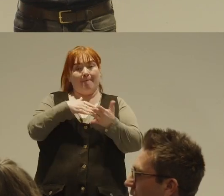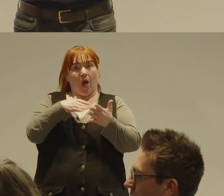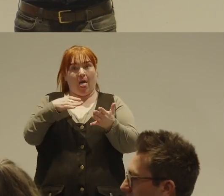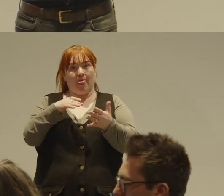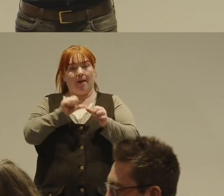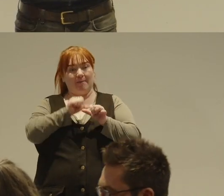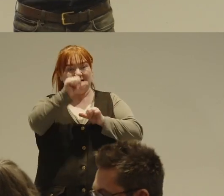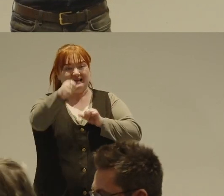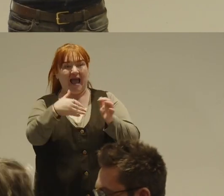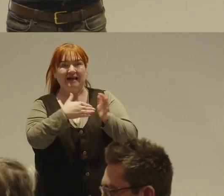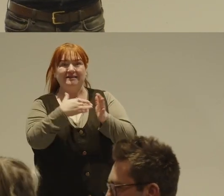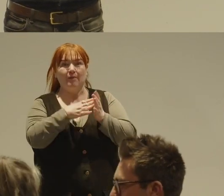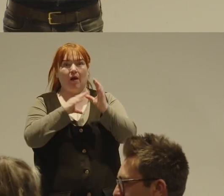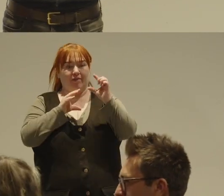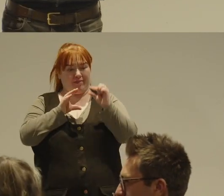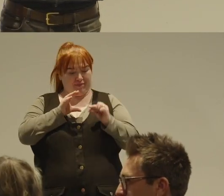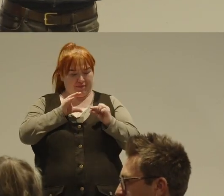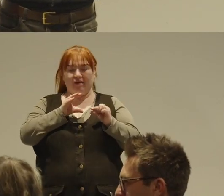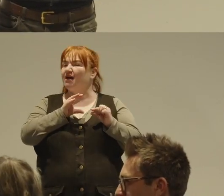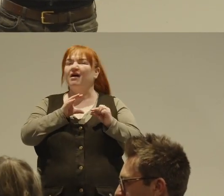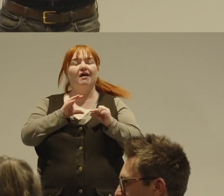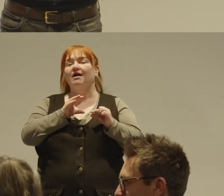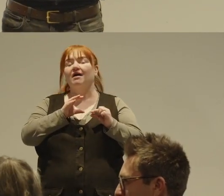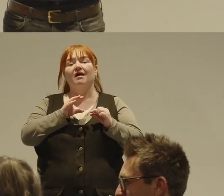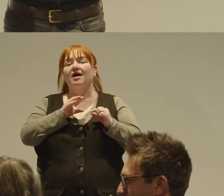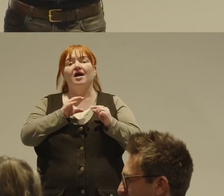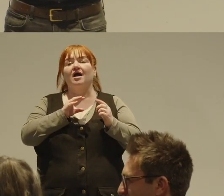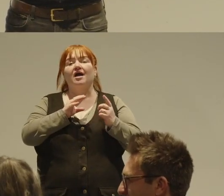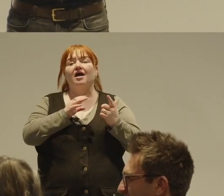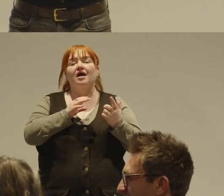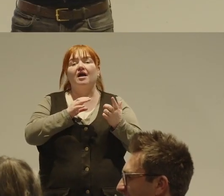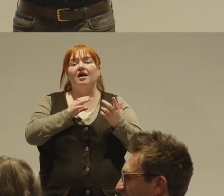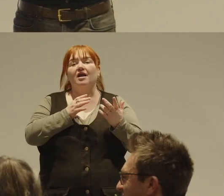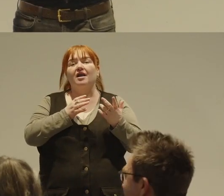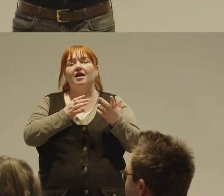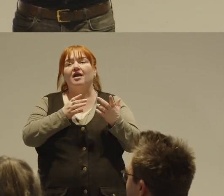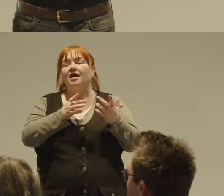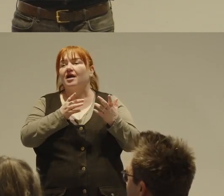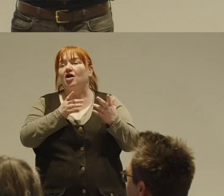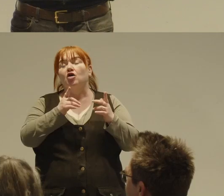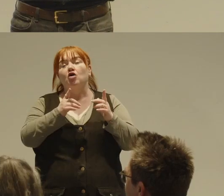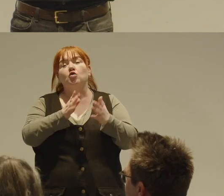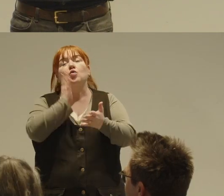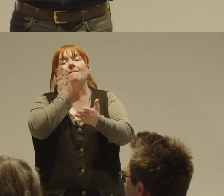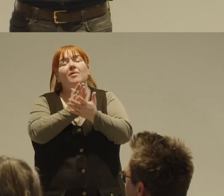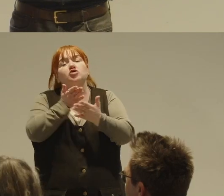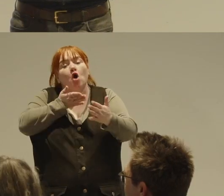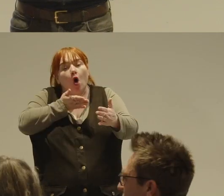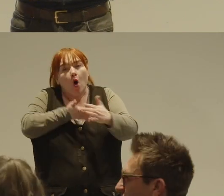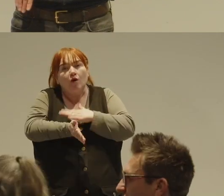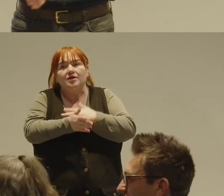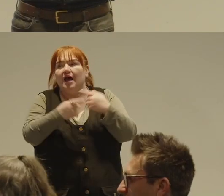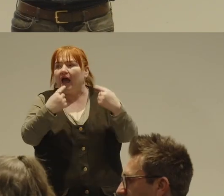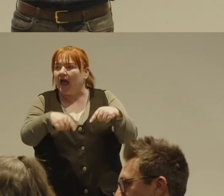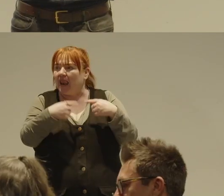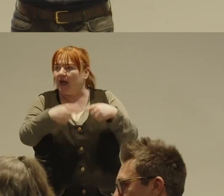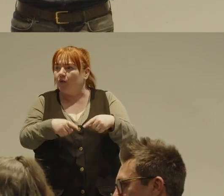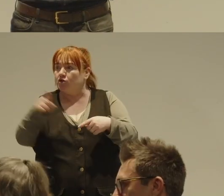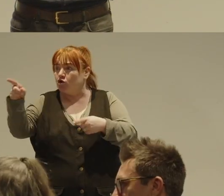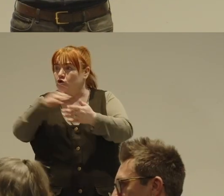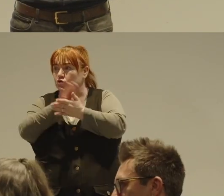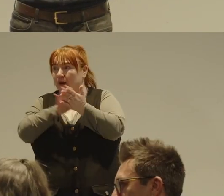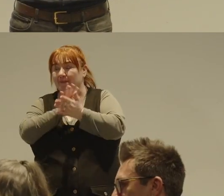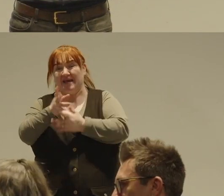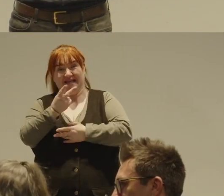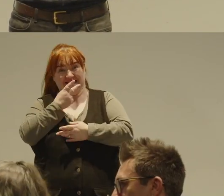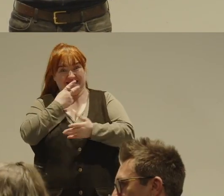below the amount, it doesn't matter how much you earn. You don't need to earn less. You just need to earn under that work allowance amount. To then get the normal amount for that